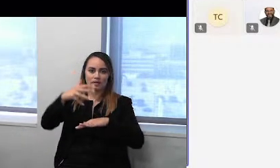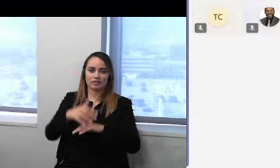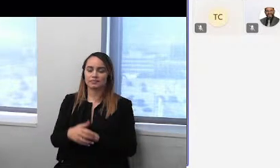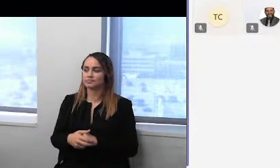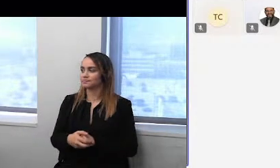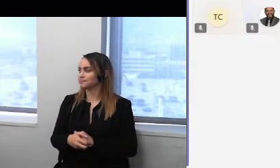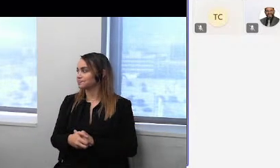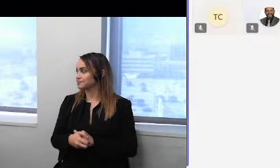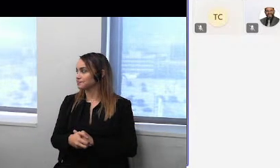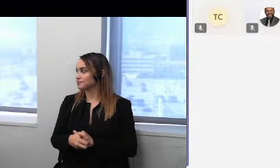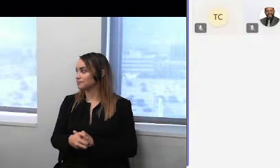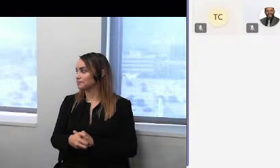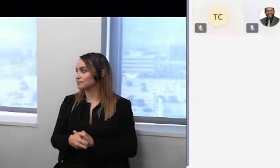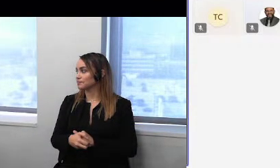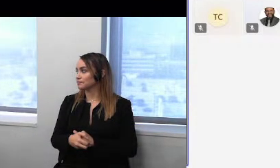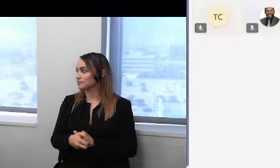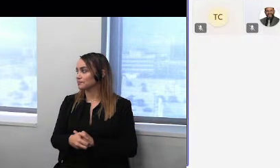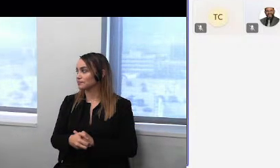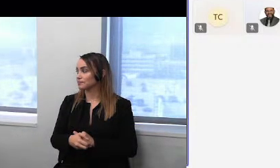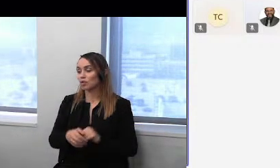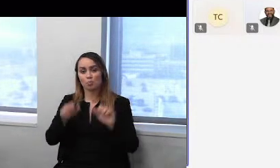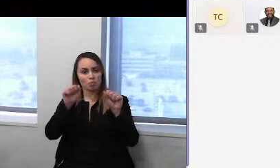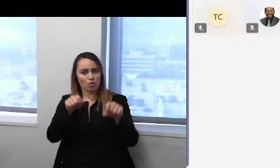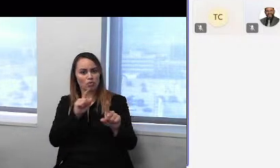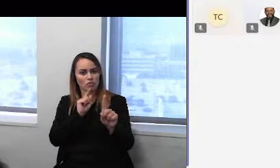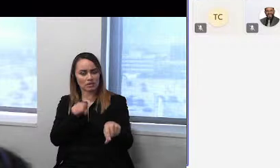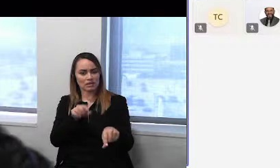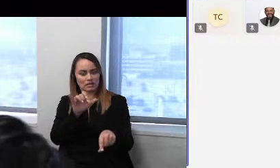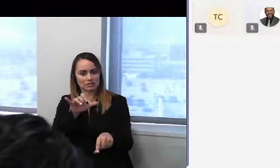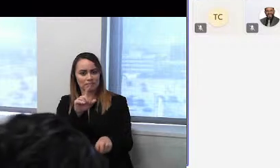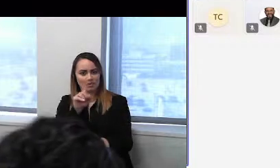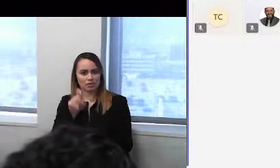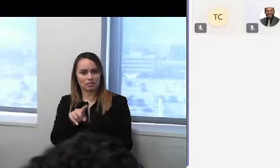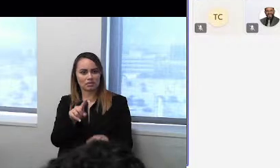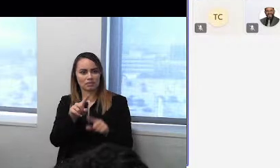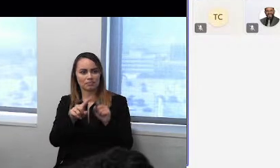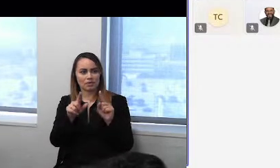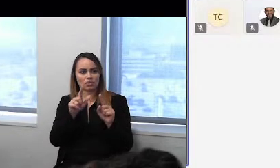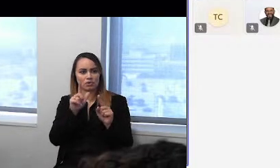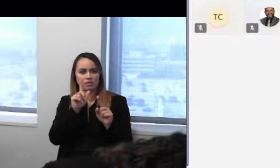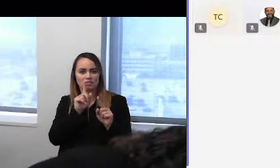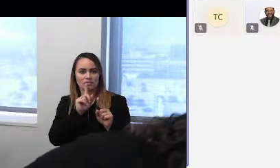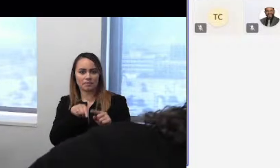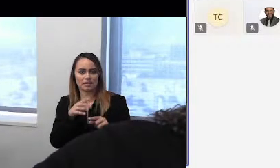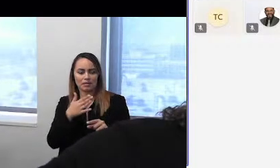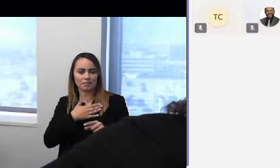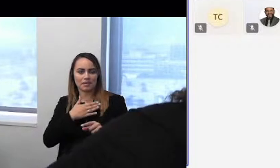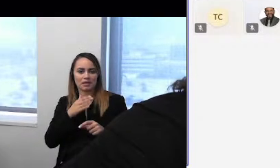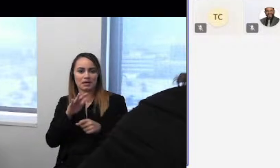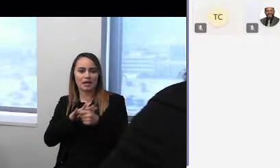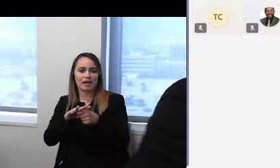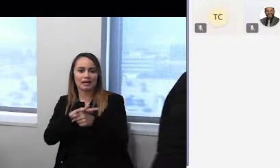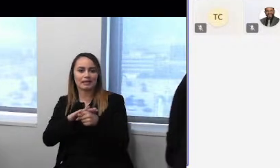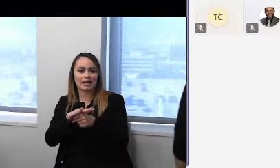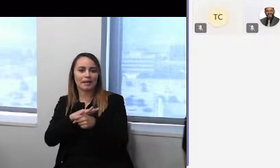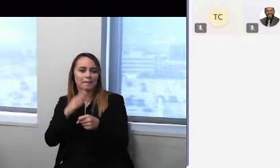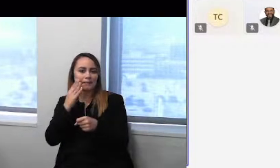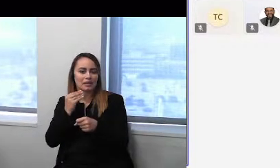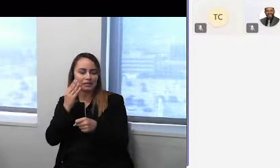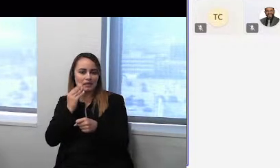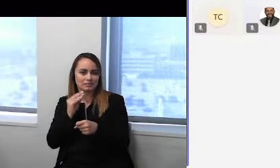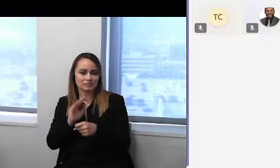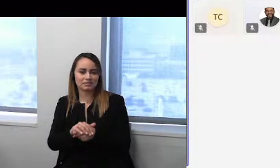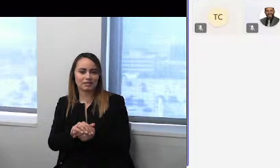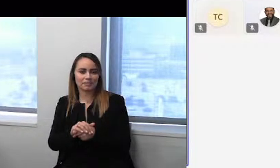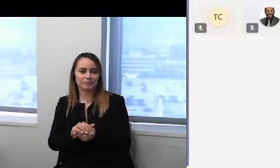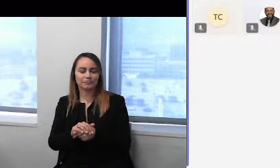Like I said, commercial. I could answer the question, but I should not because that's not my area of expertise. Mr. Commercially, Hernandez, this is Commissioner Madera. I think it's a